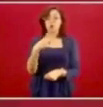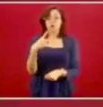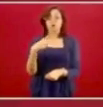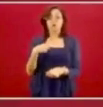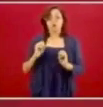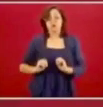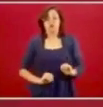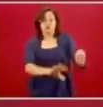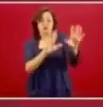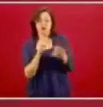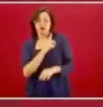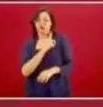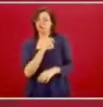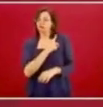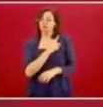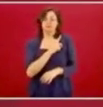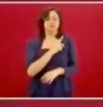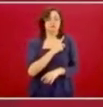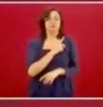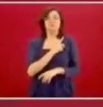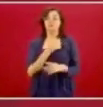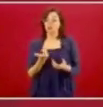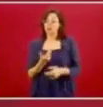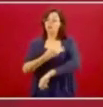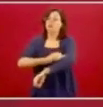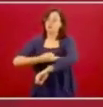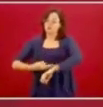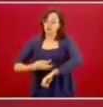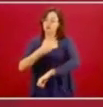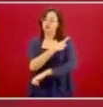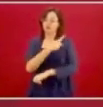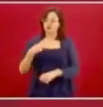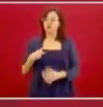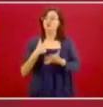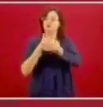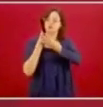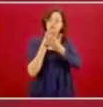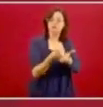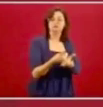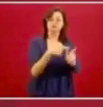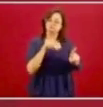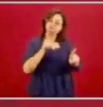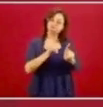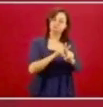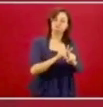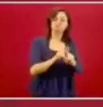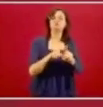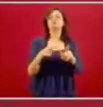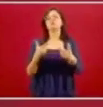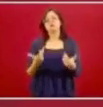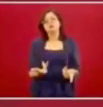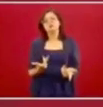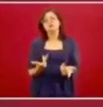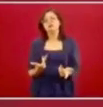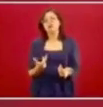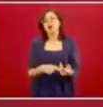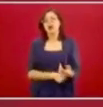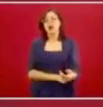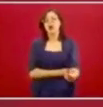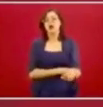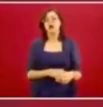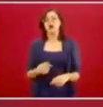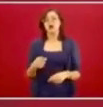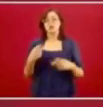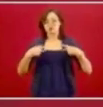becomes infected for some reason, that doesn't mean that we should not be there for them within